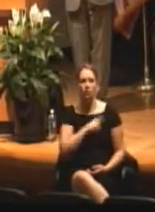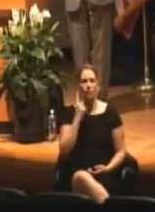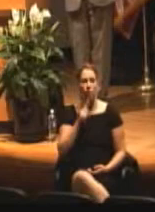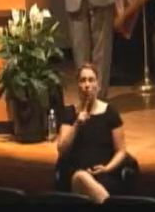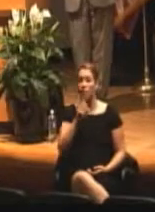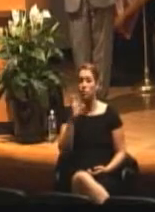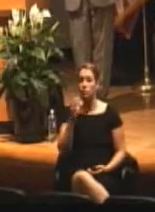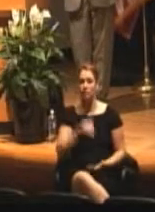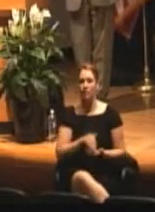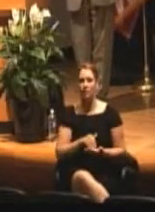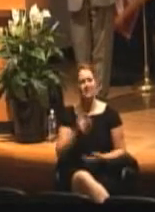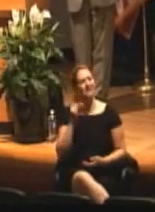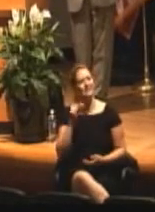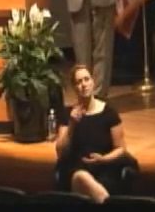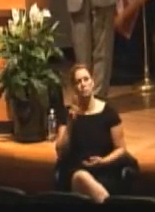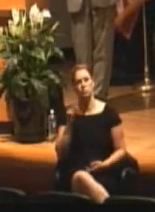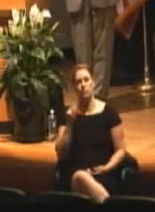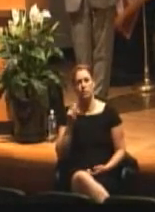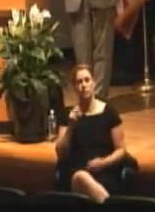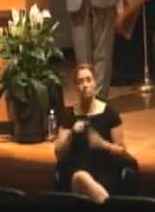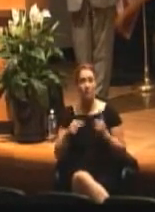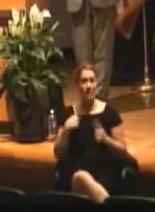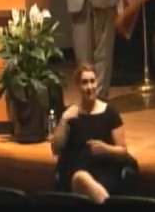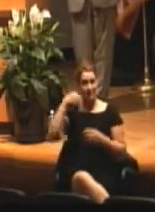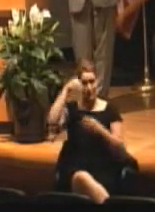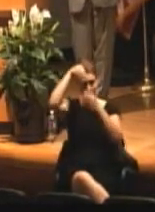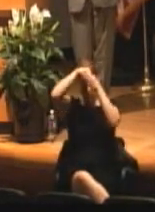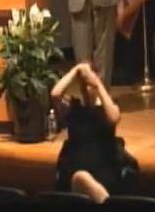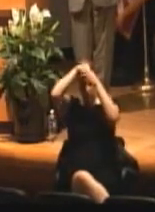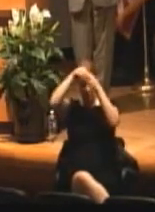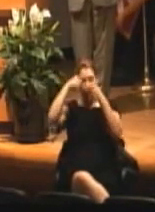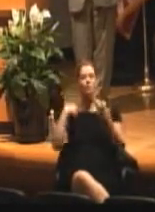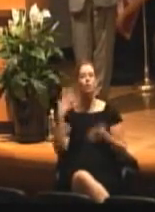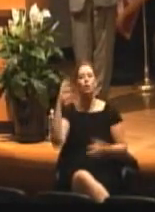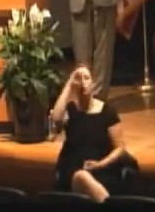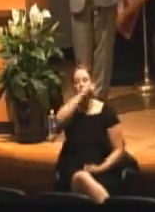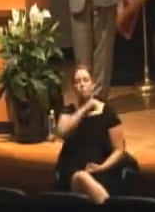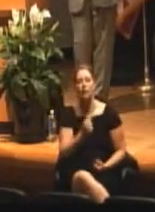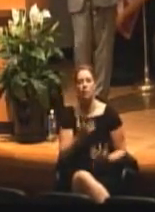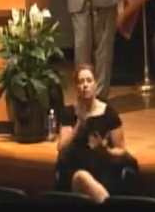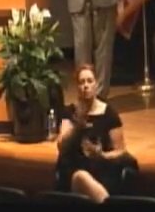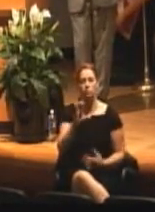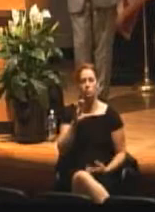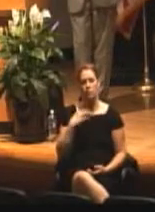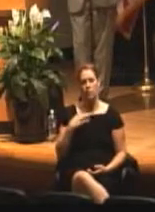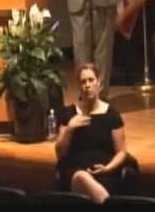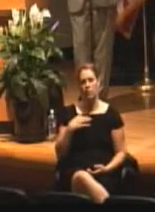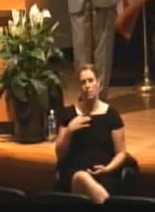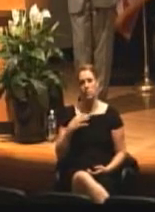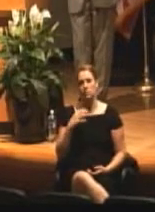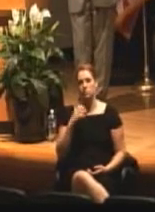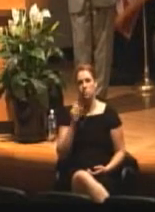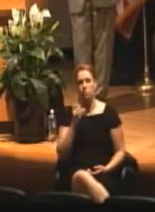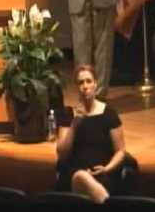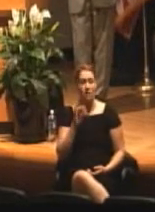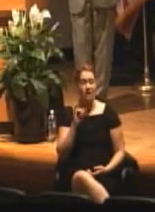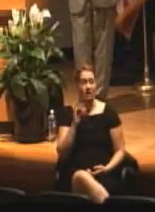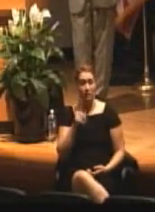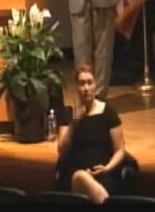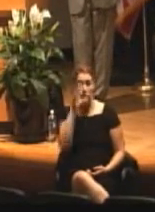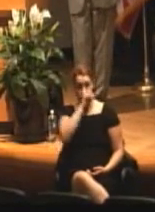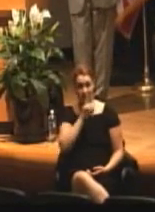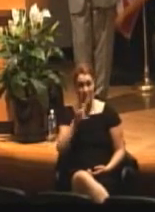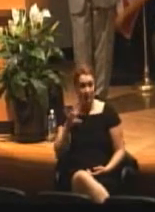at this. In my head though, I'm assuming what your credit score is. If I assume it's 700, it ends up being